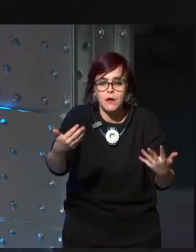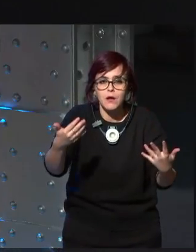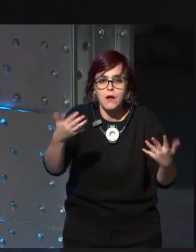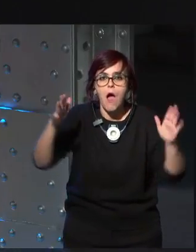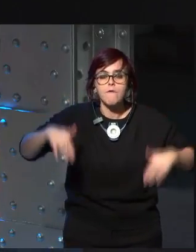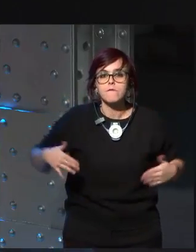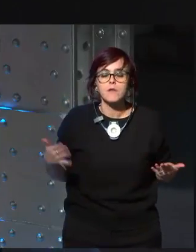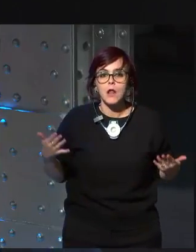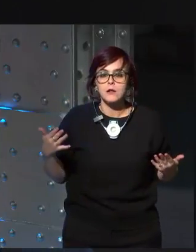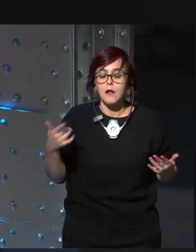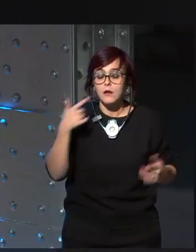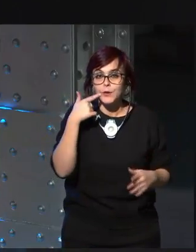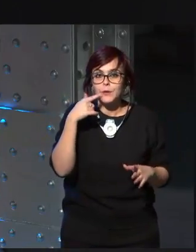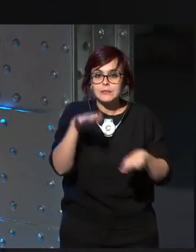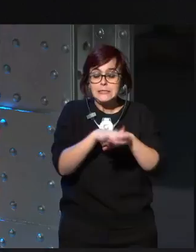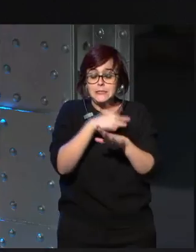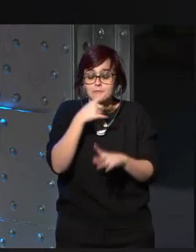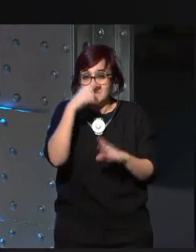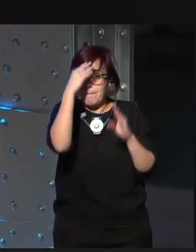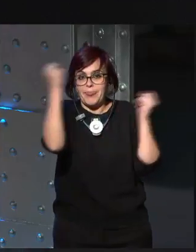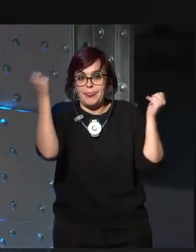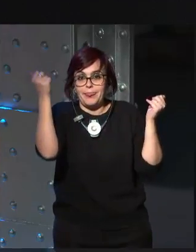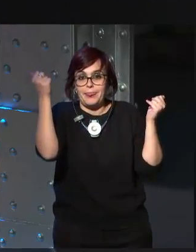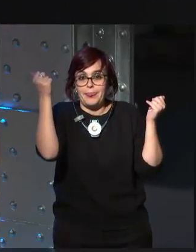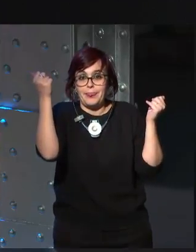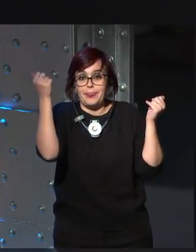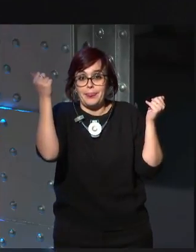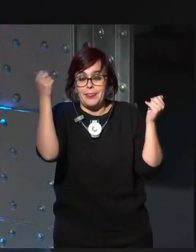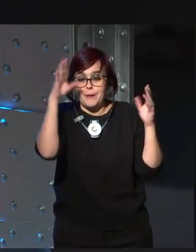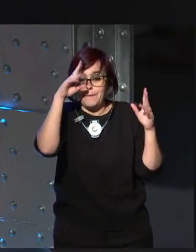things at the same time. I've lost my own drift, but